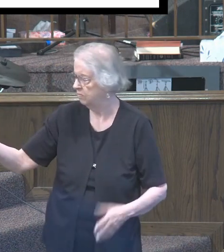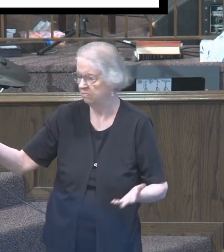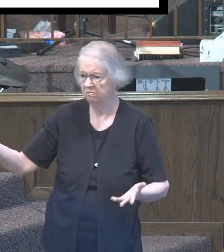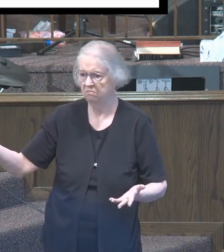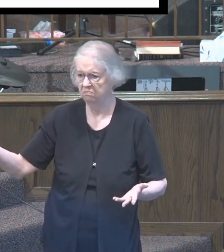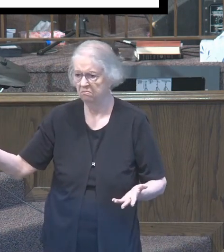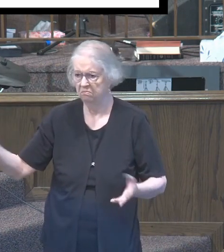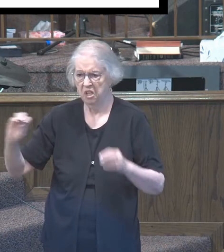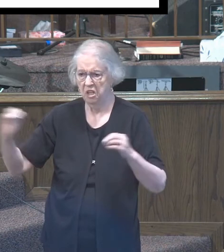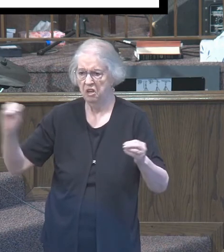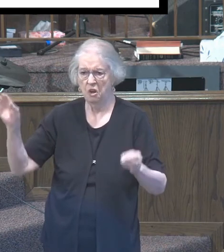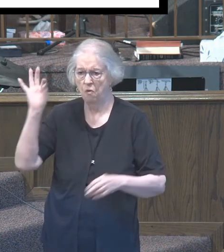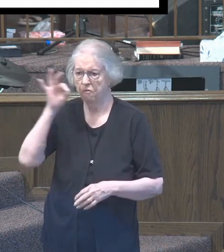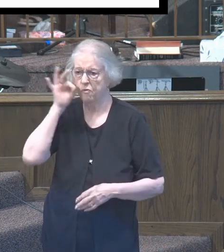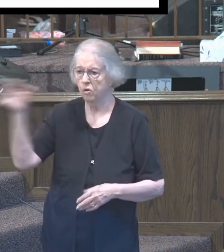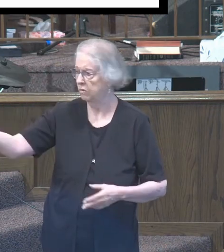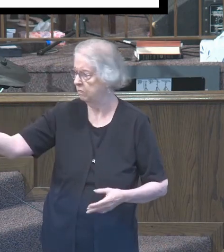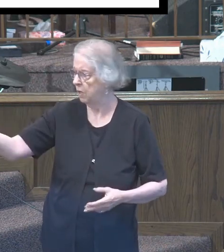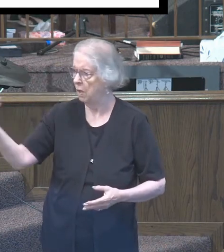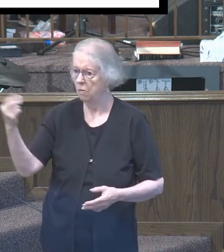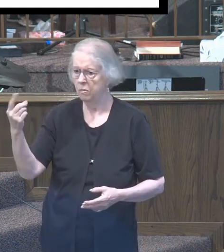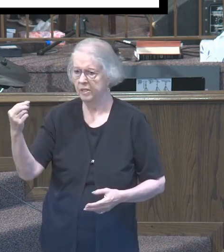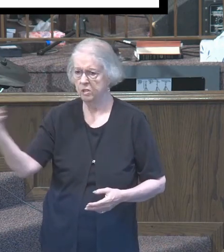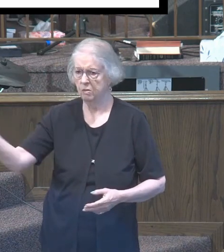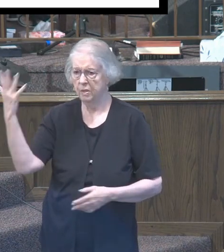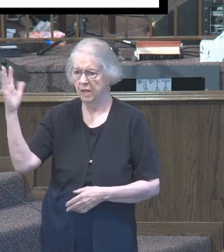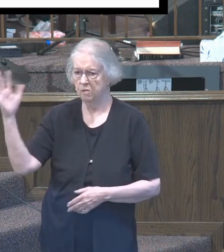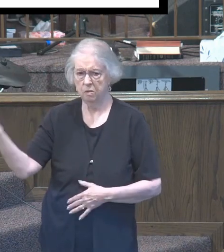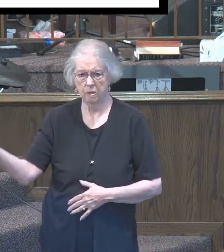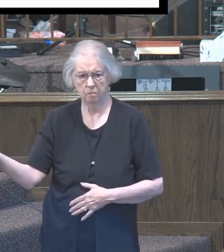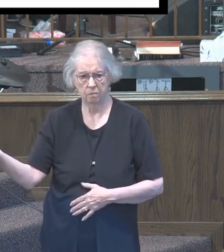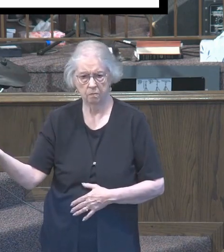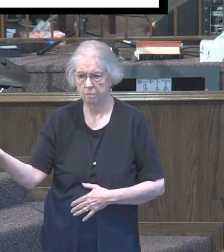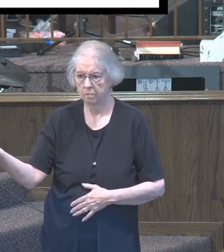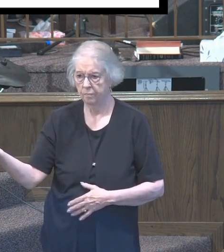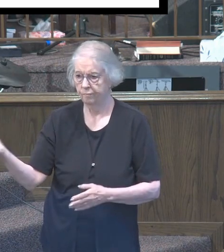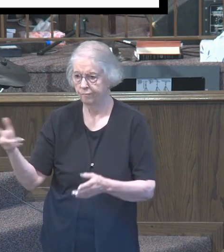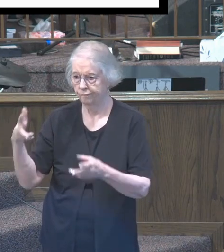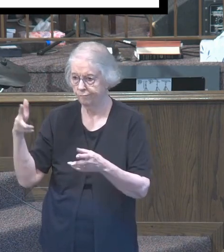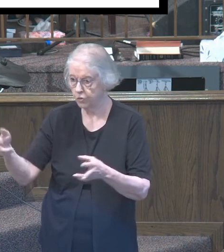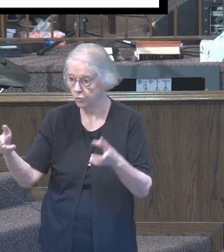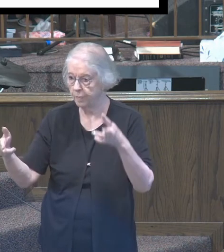doing what my Father wills. I can see it now. At the final judgment,